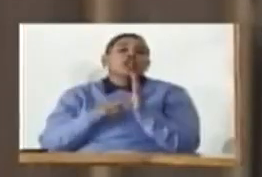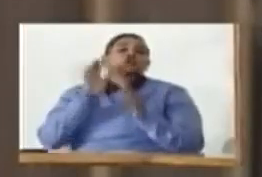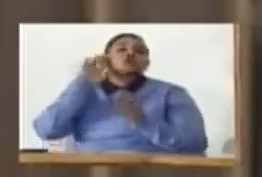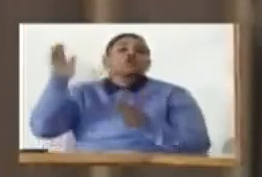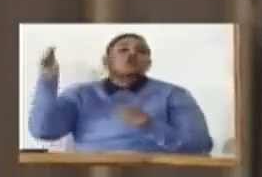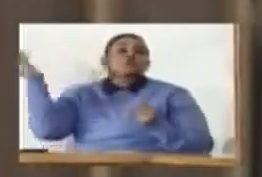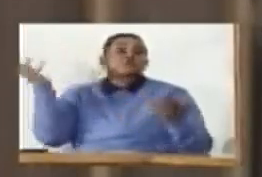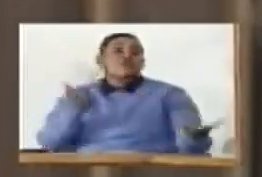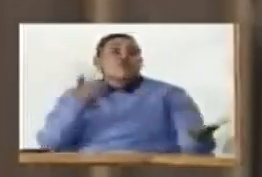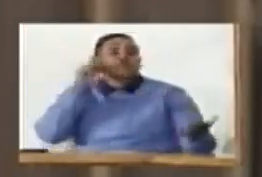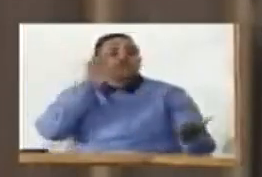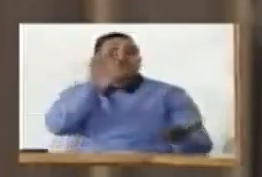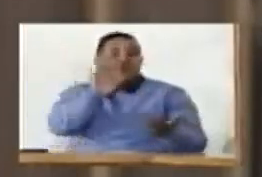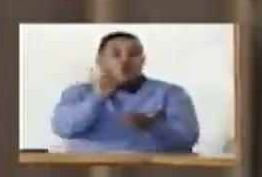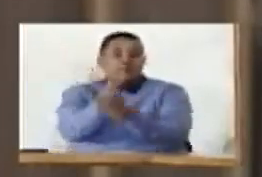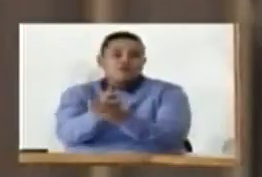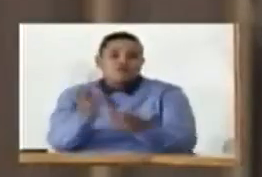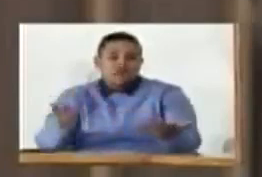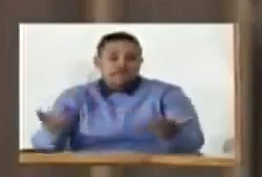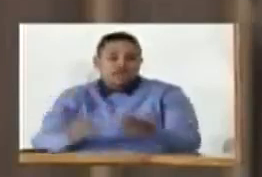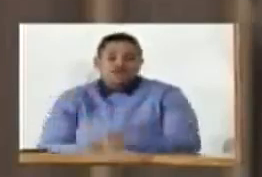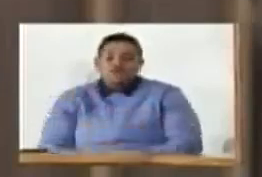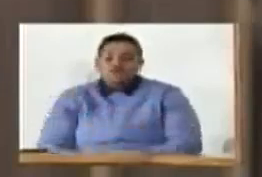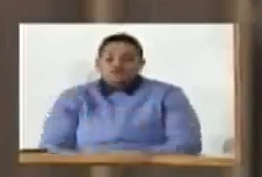be brought for your approval.